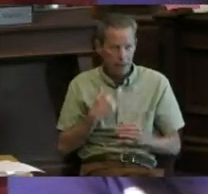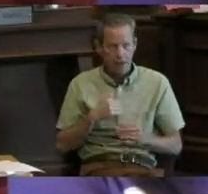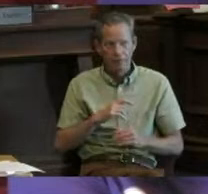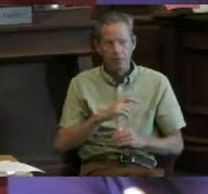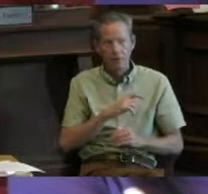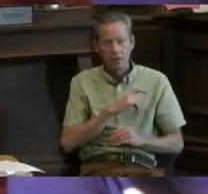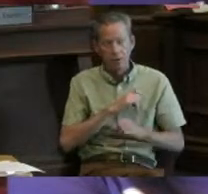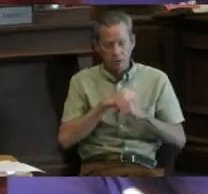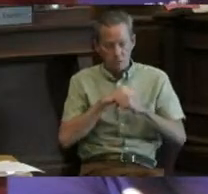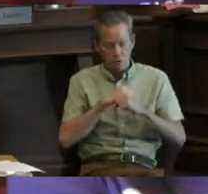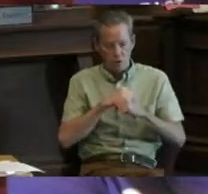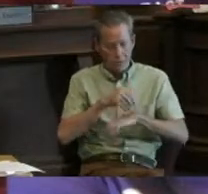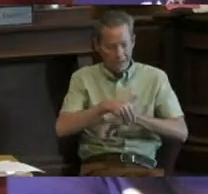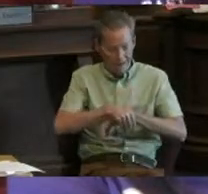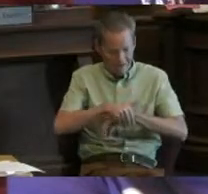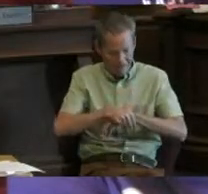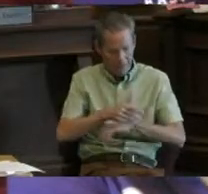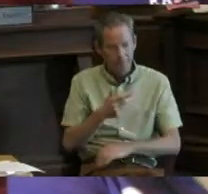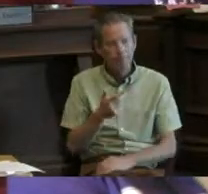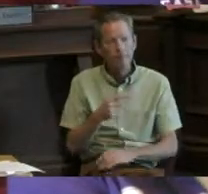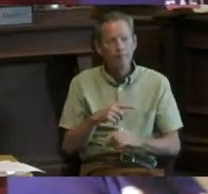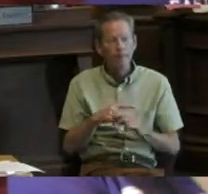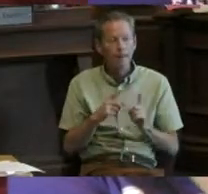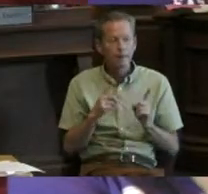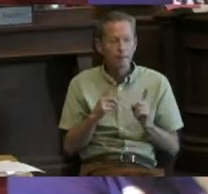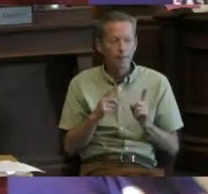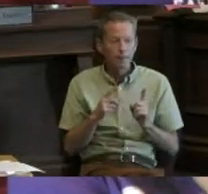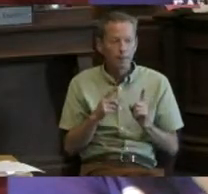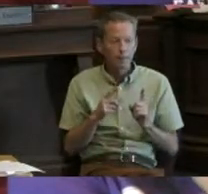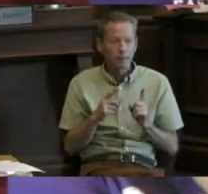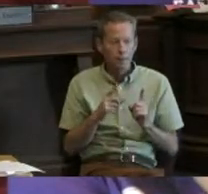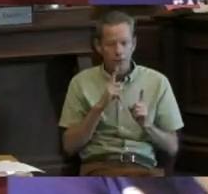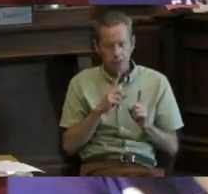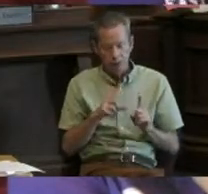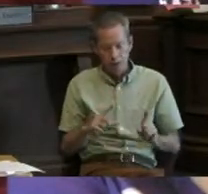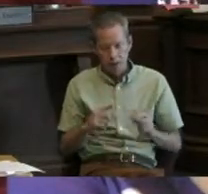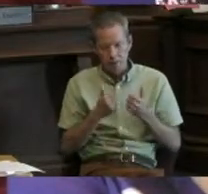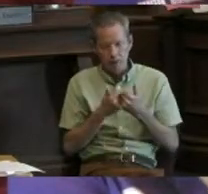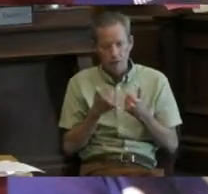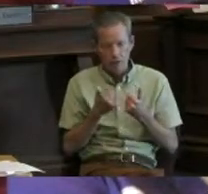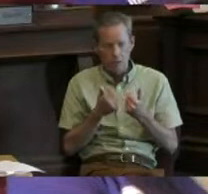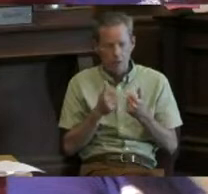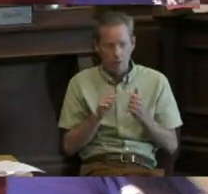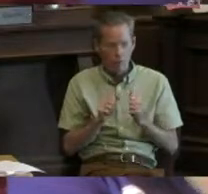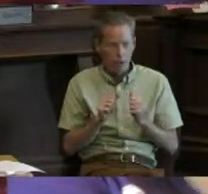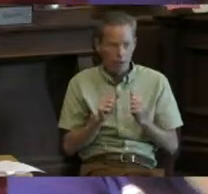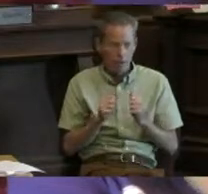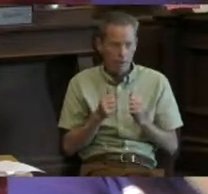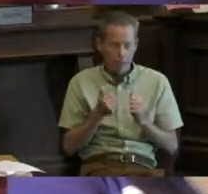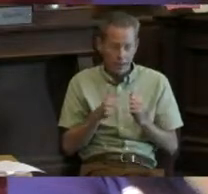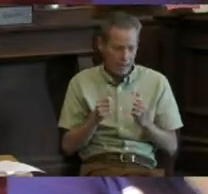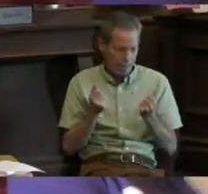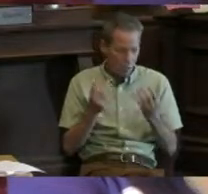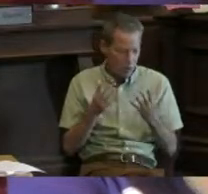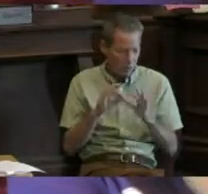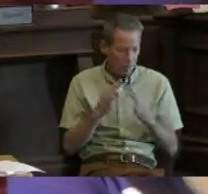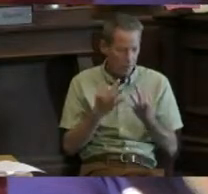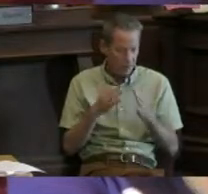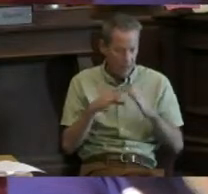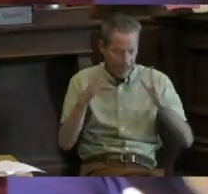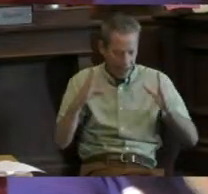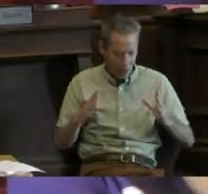security, nightly security. But it's definitely a challenge. You can go to any multifamily housing unit that